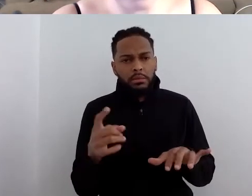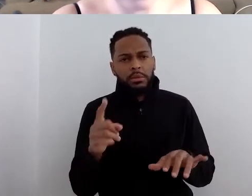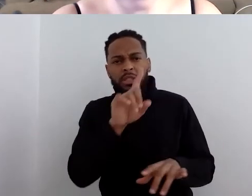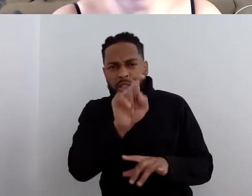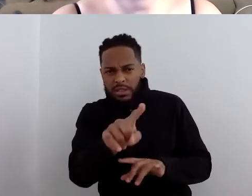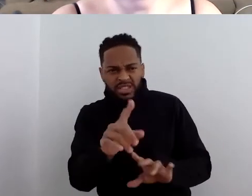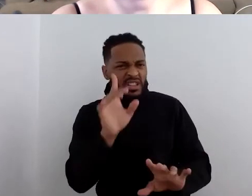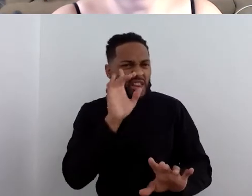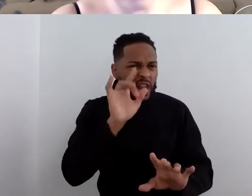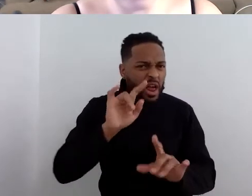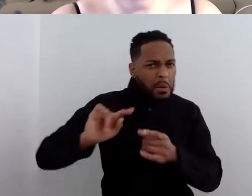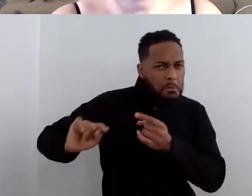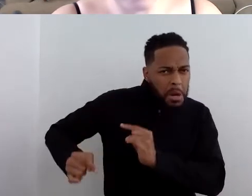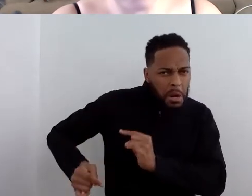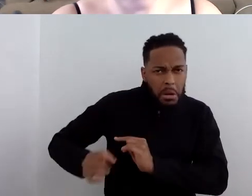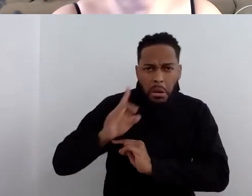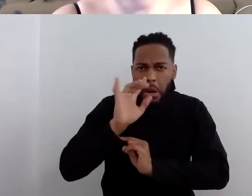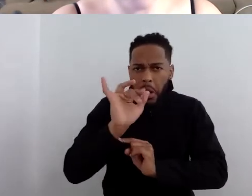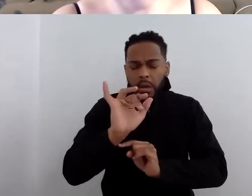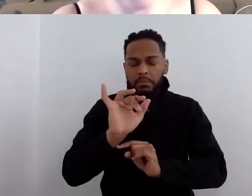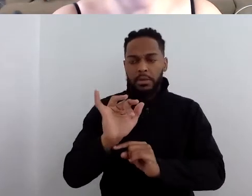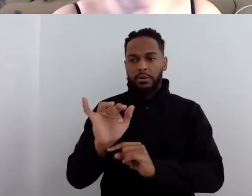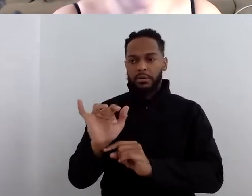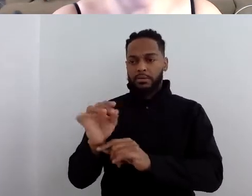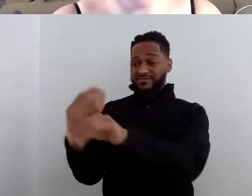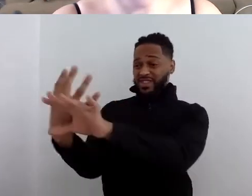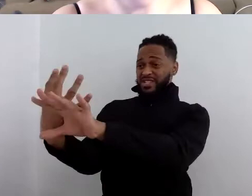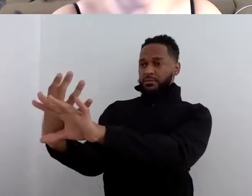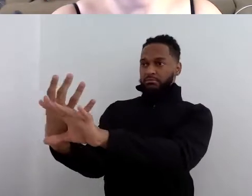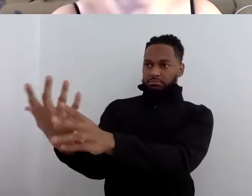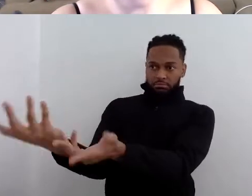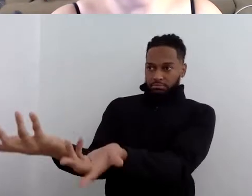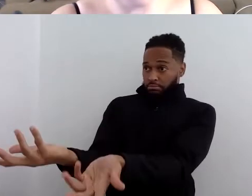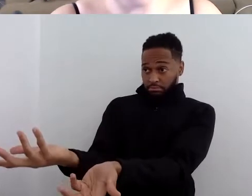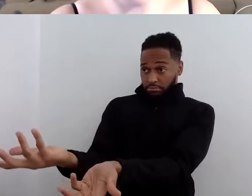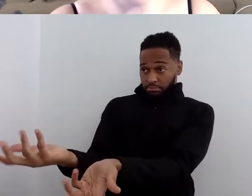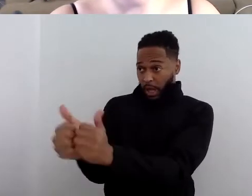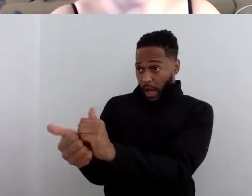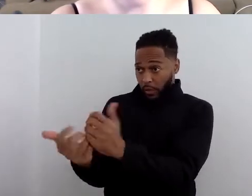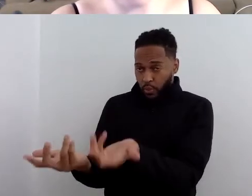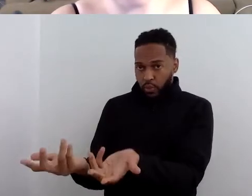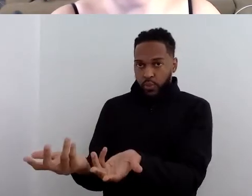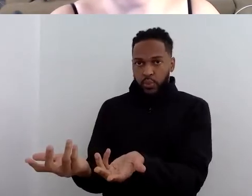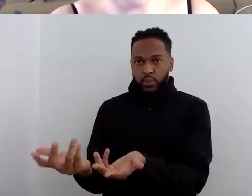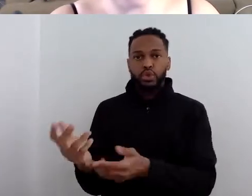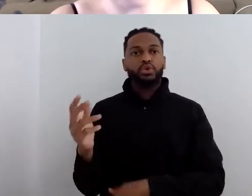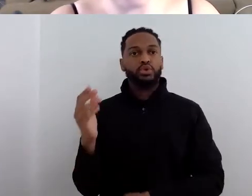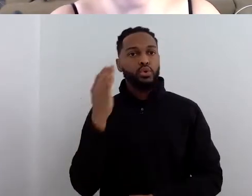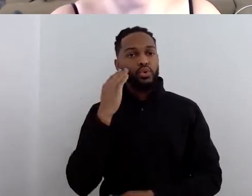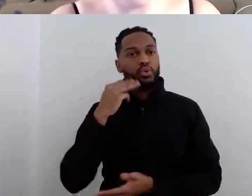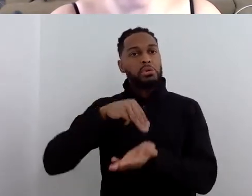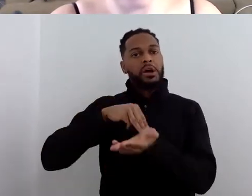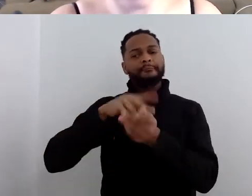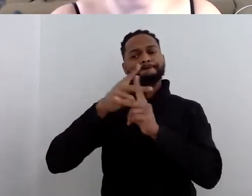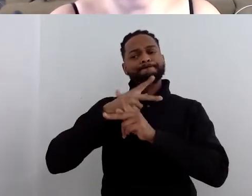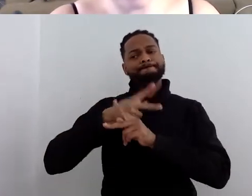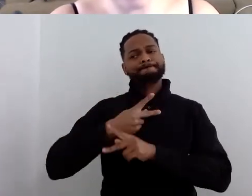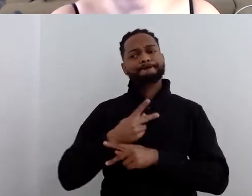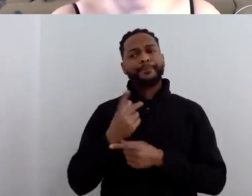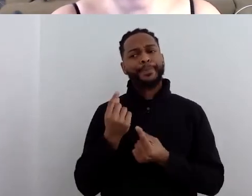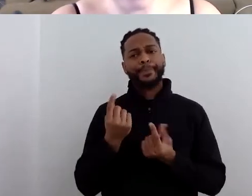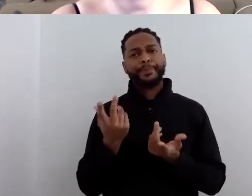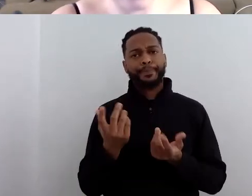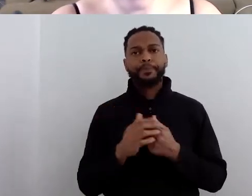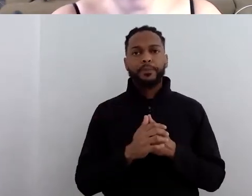video, that's difficult. So that adjustment from the doctor has to happen, which takes a little time. And I think the same is true